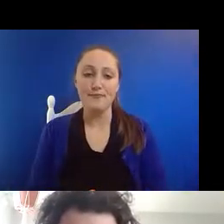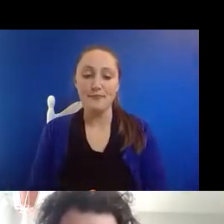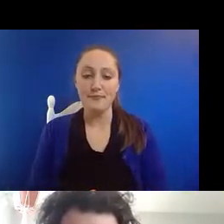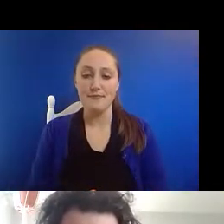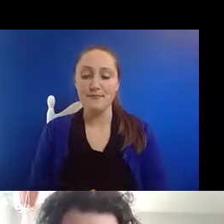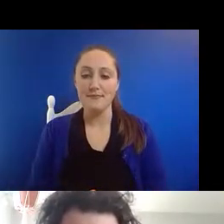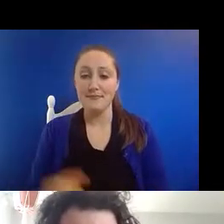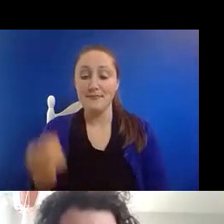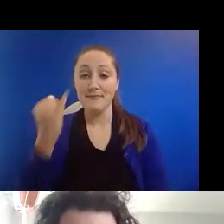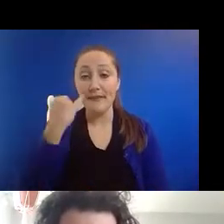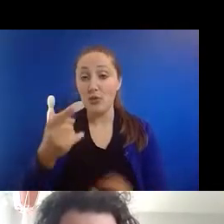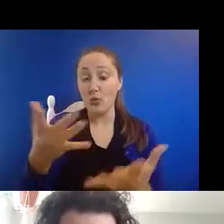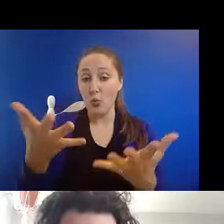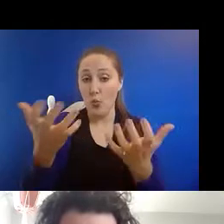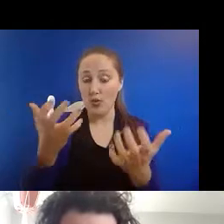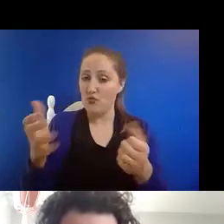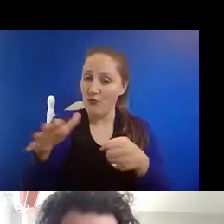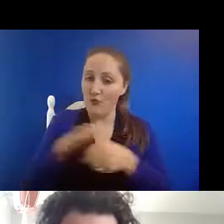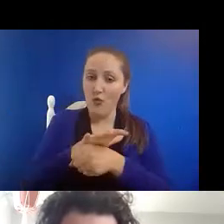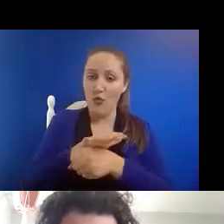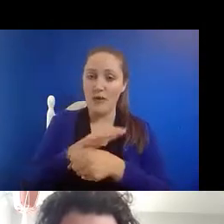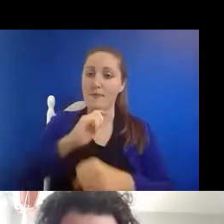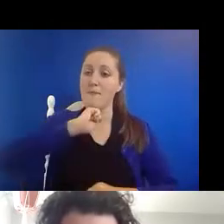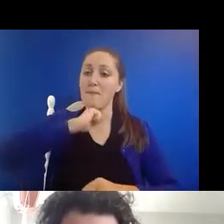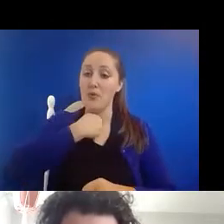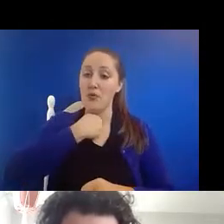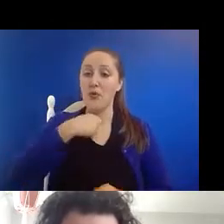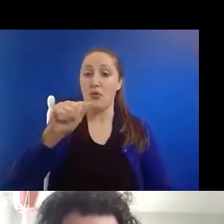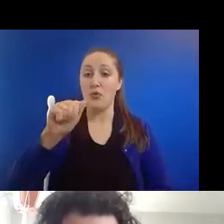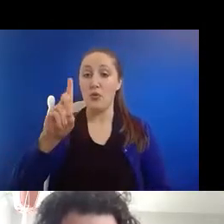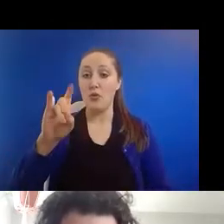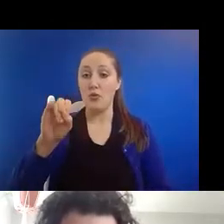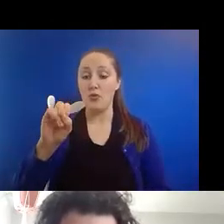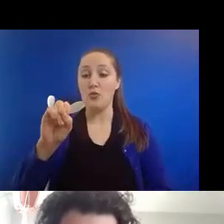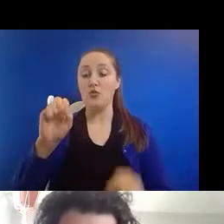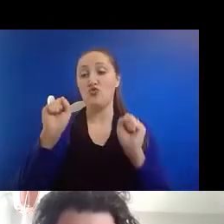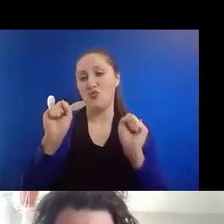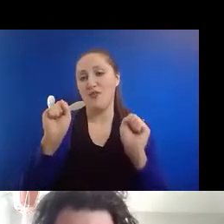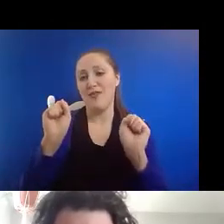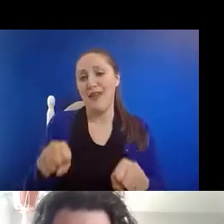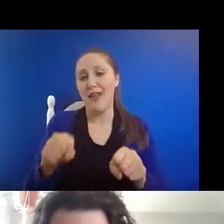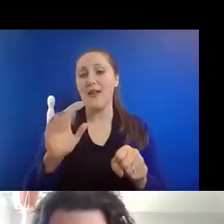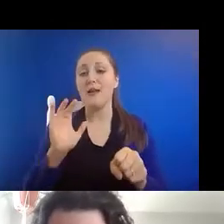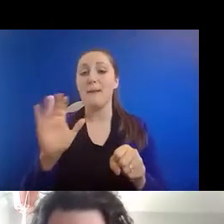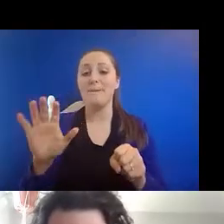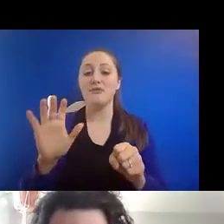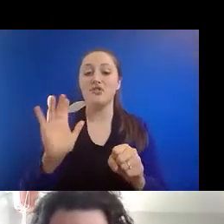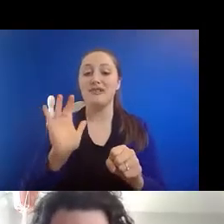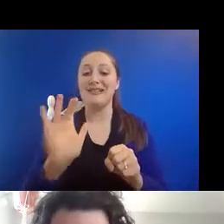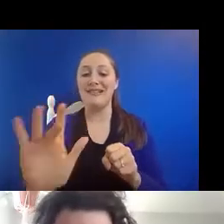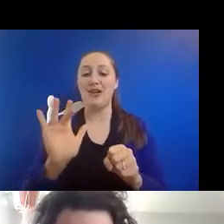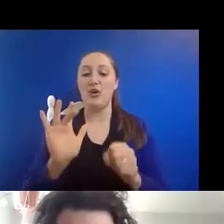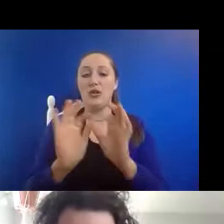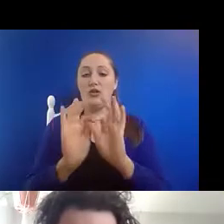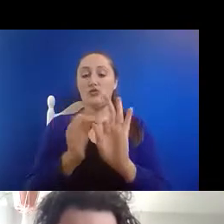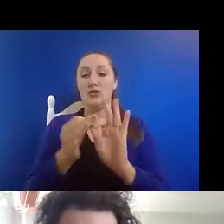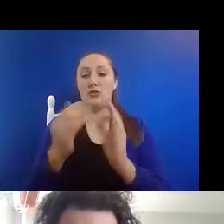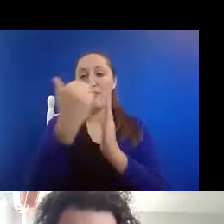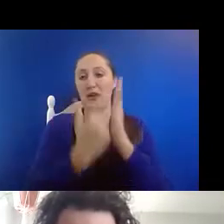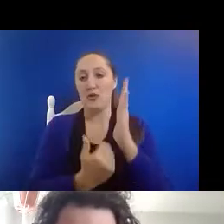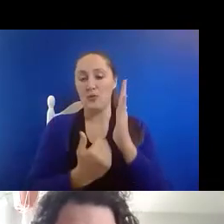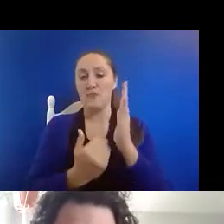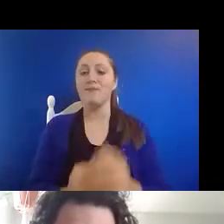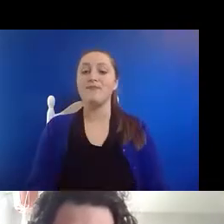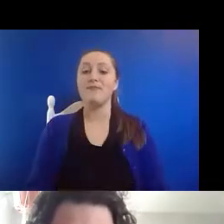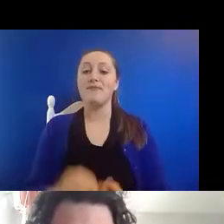if you want to completely mute the English audio, there's an option to do that. Also, if you click on that interpretation menu. And now Amy will say the same